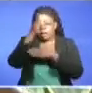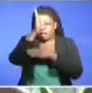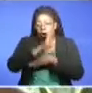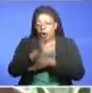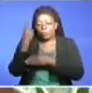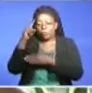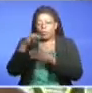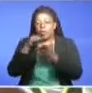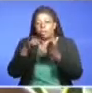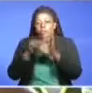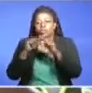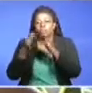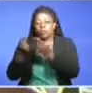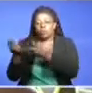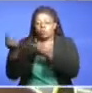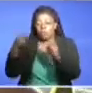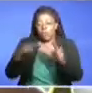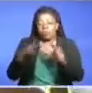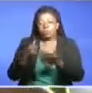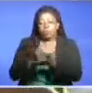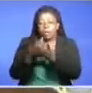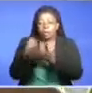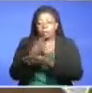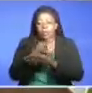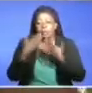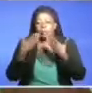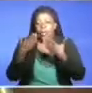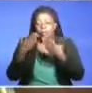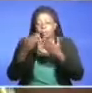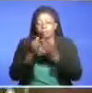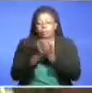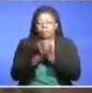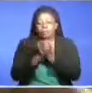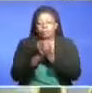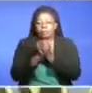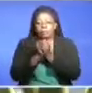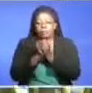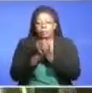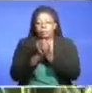to help me, and I'm very grateful this morning. Keishla Adderley, ZNS Network News.